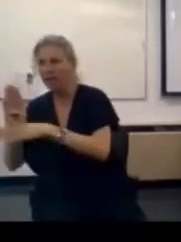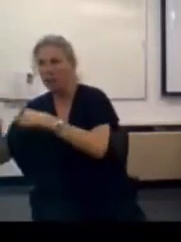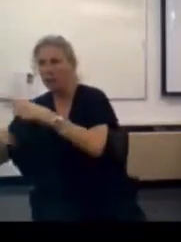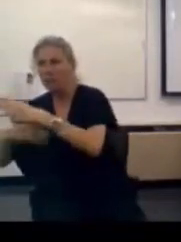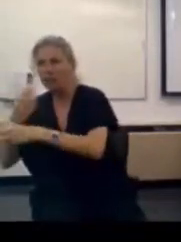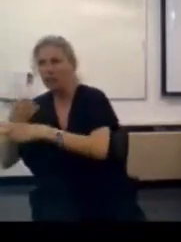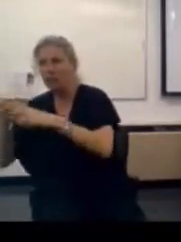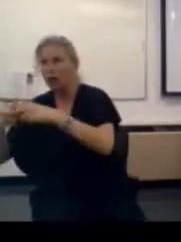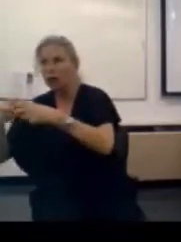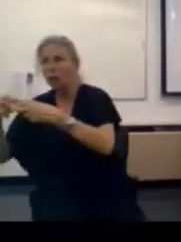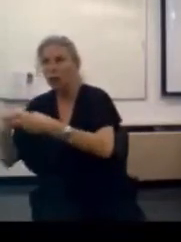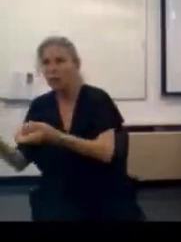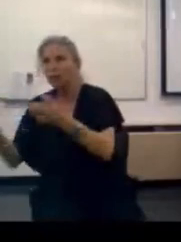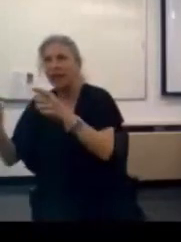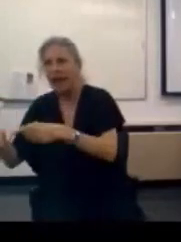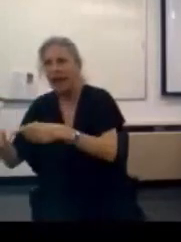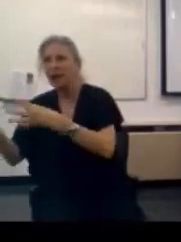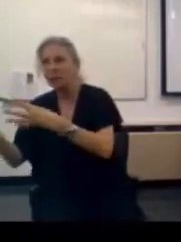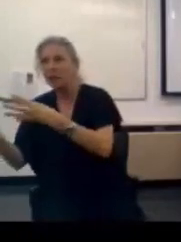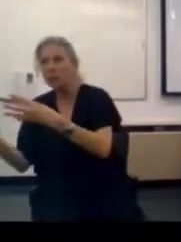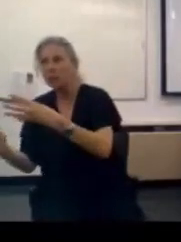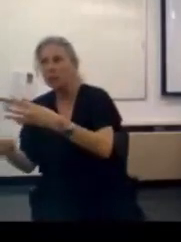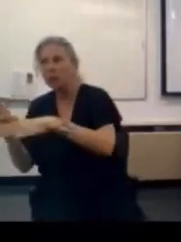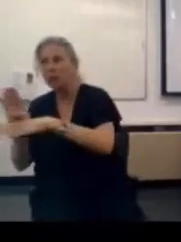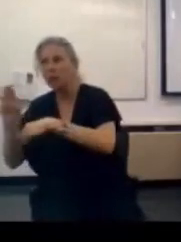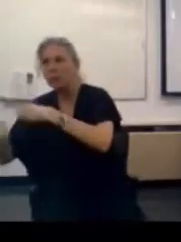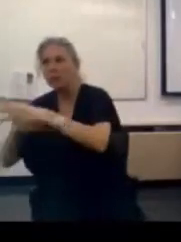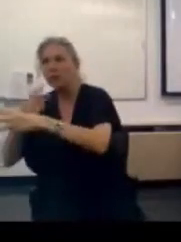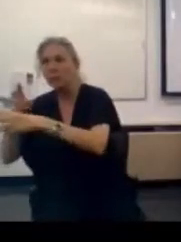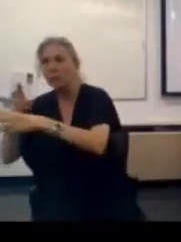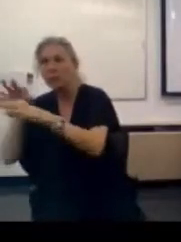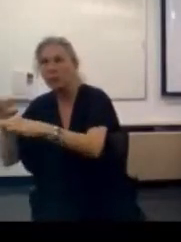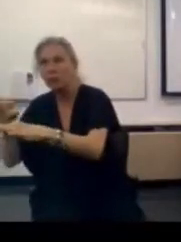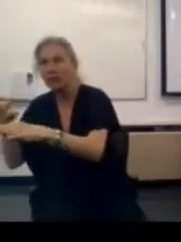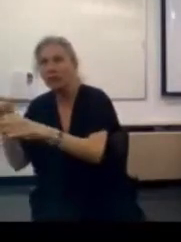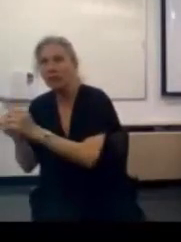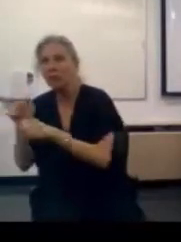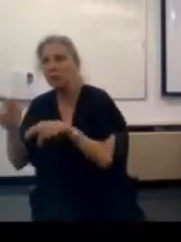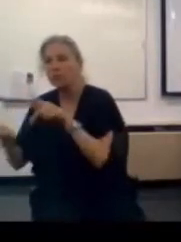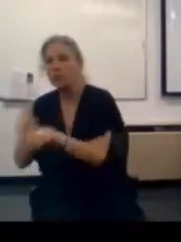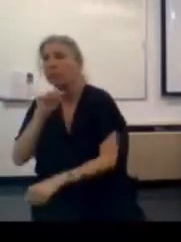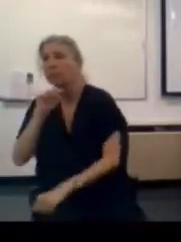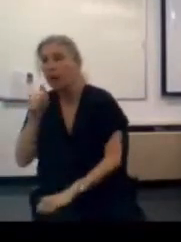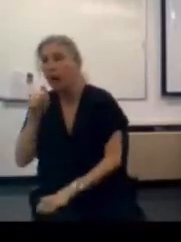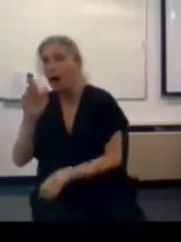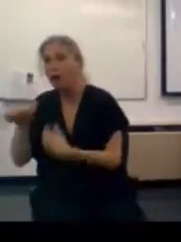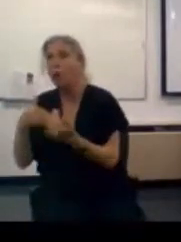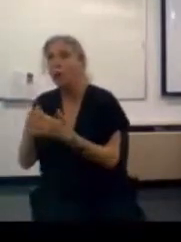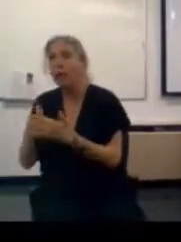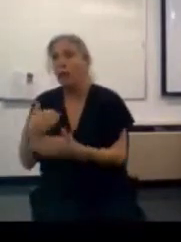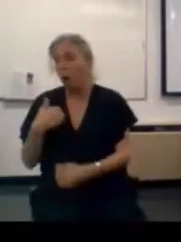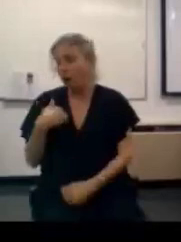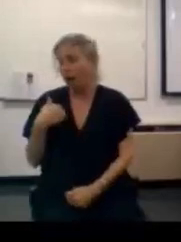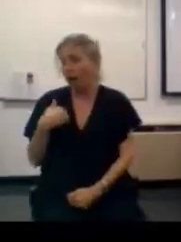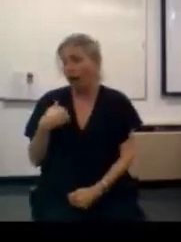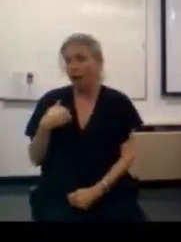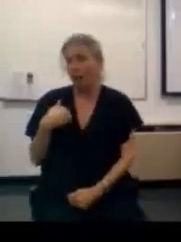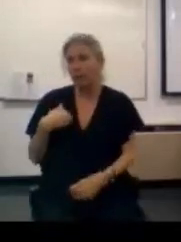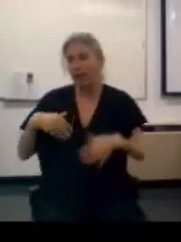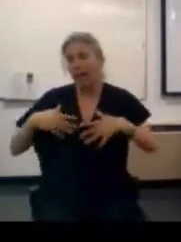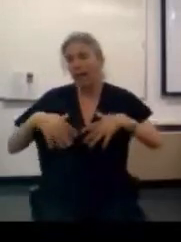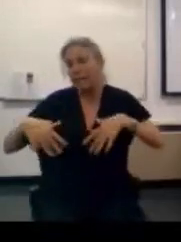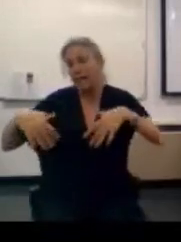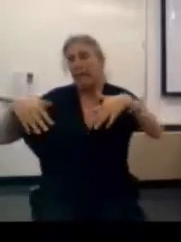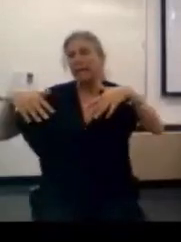much to be solved in a corporate environment, and there's a lot that goes on. And it's not perfect in terms of people. We all come